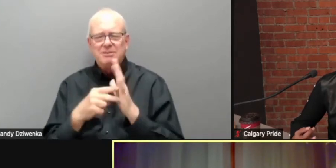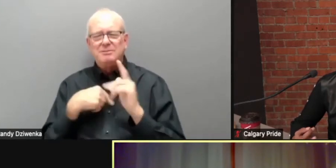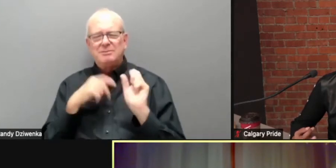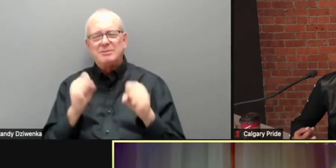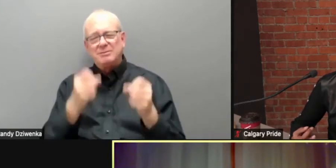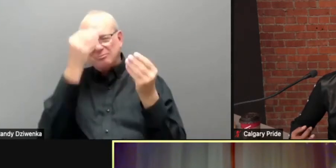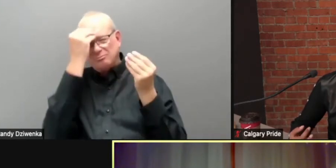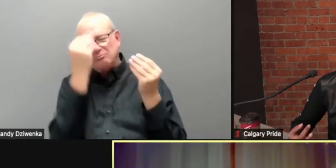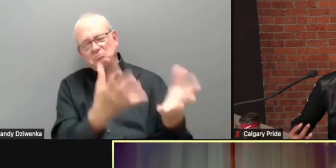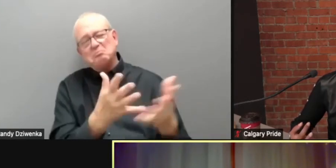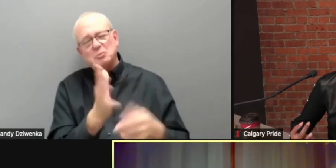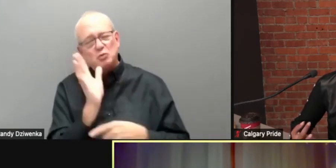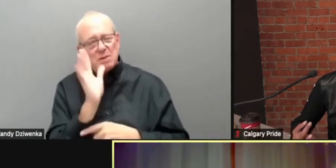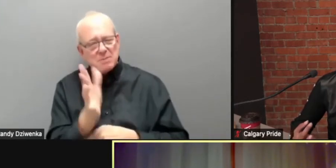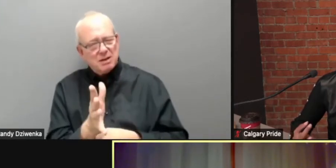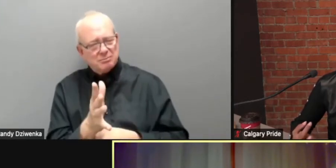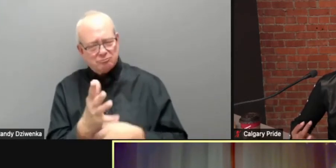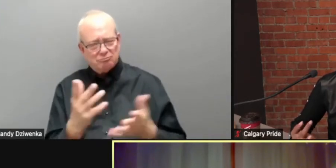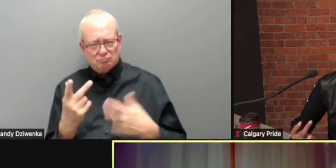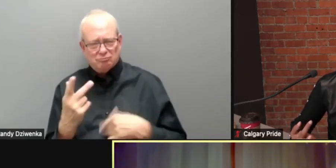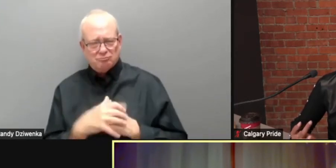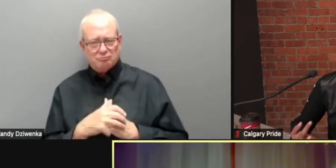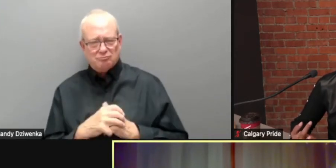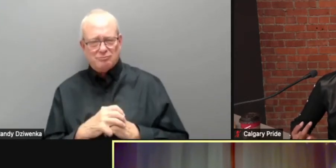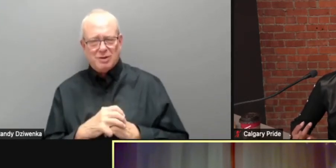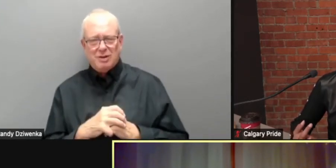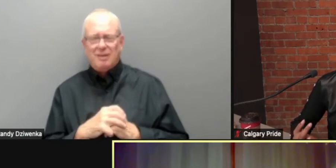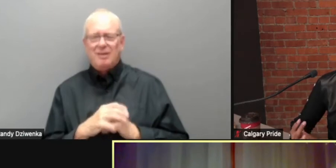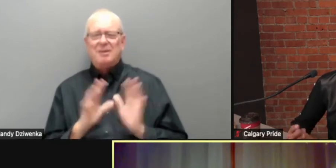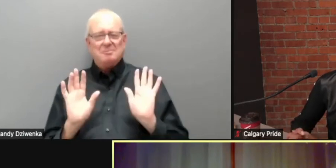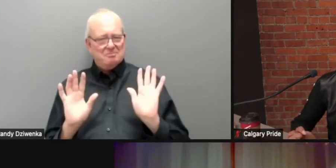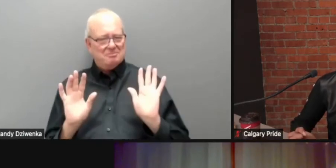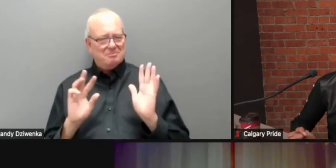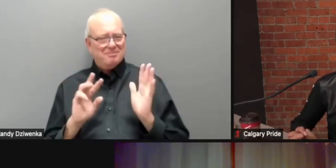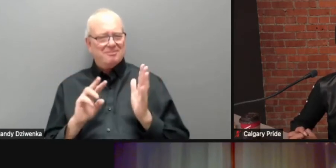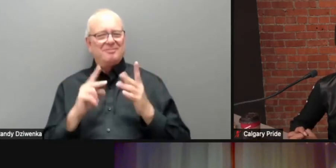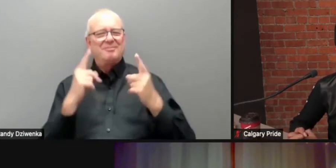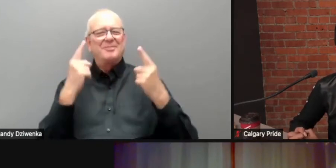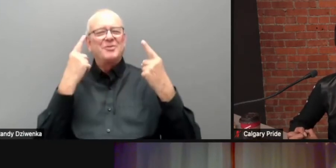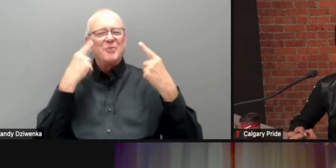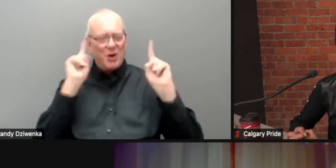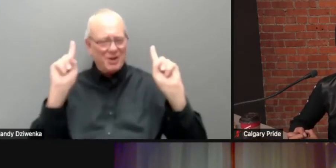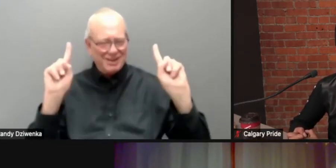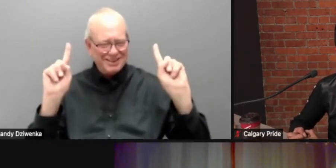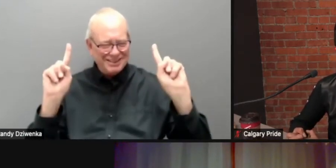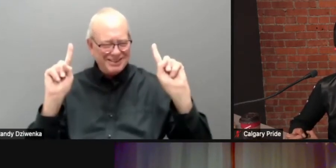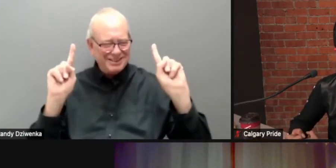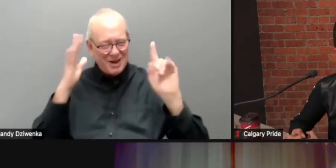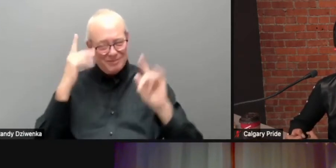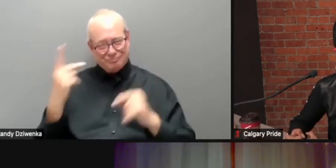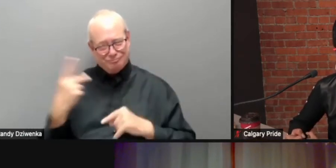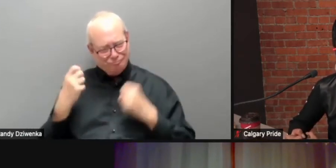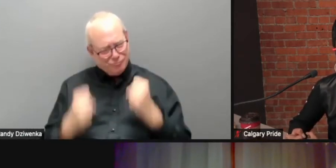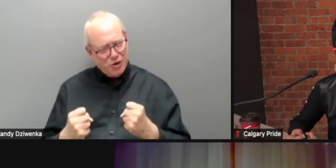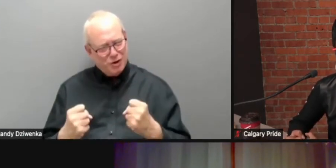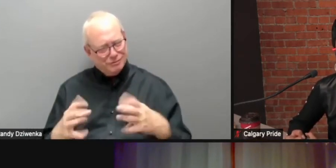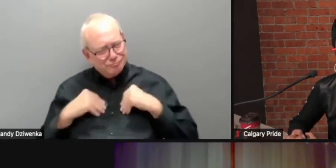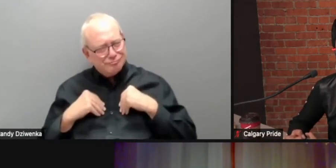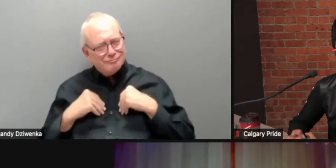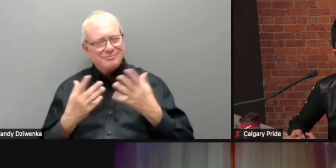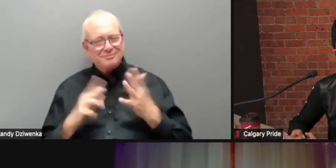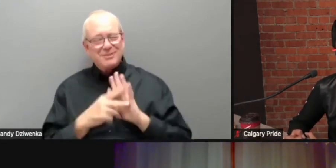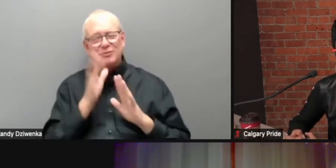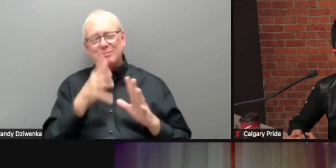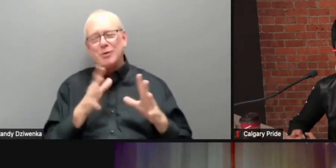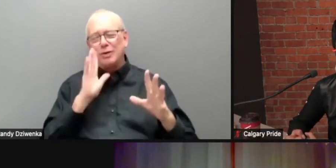for us, it worked perfectly like that. And it's such and you speak of such an important point, right?